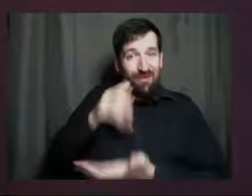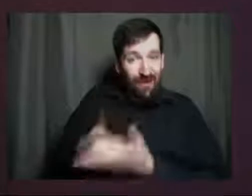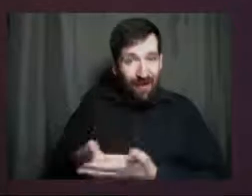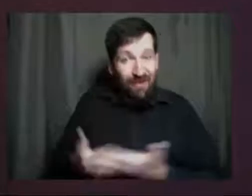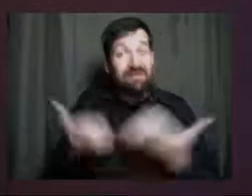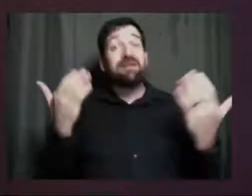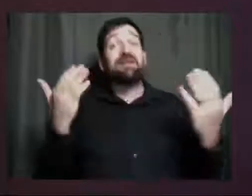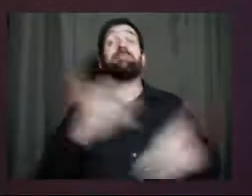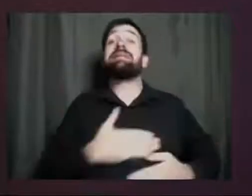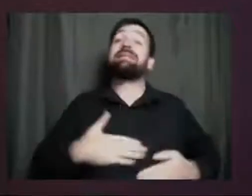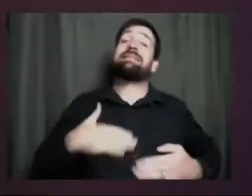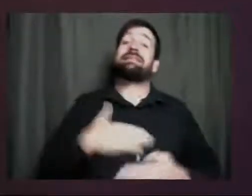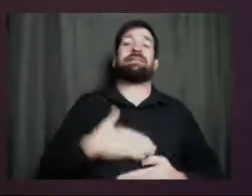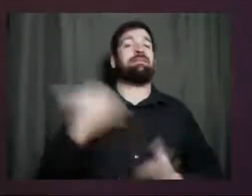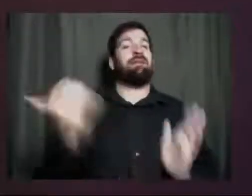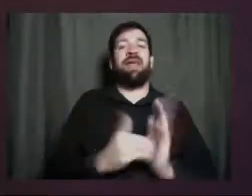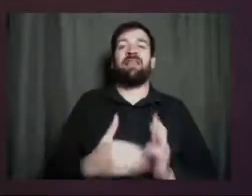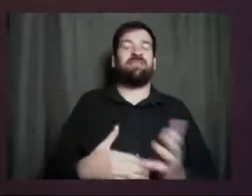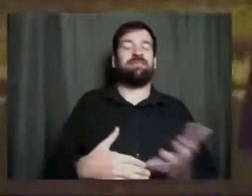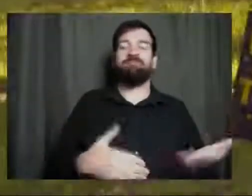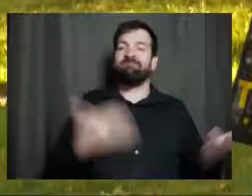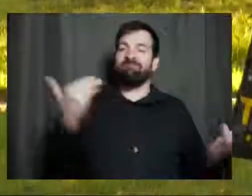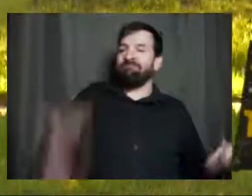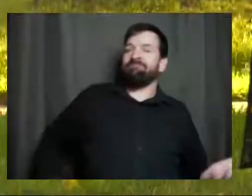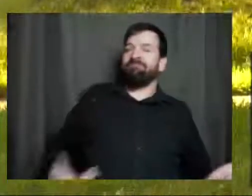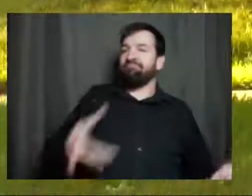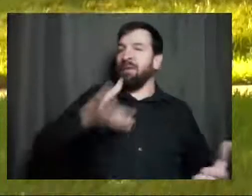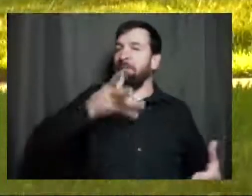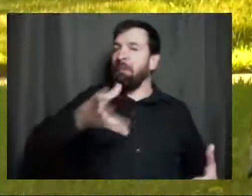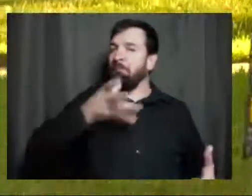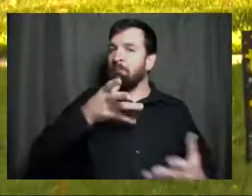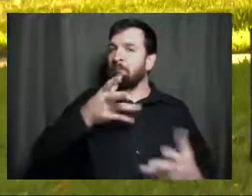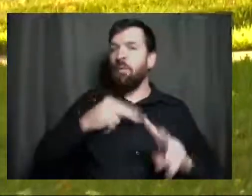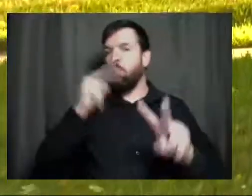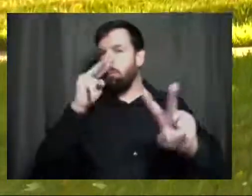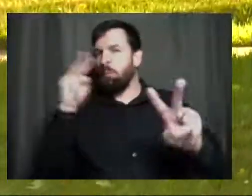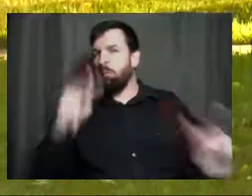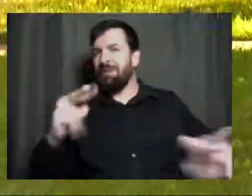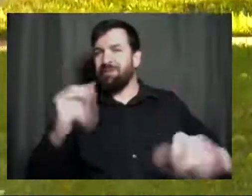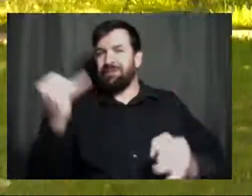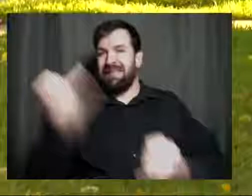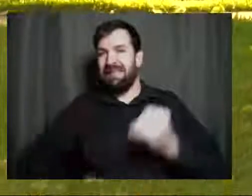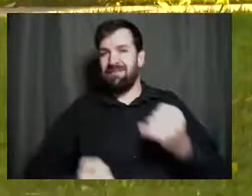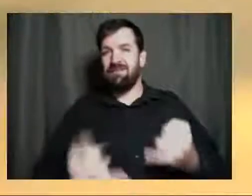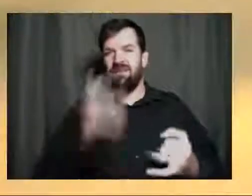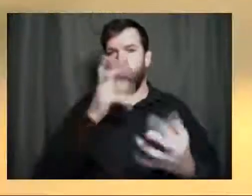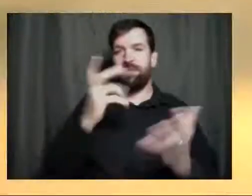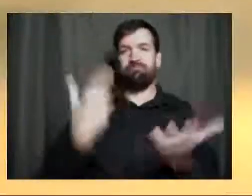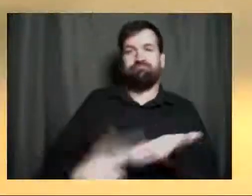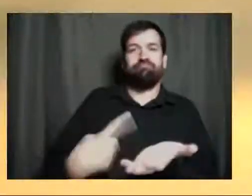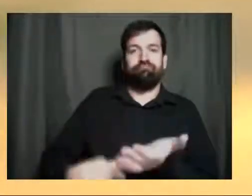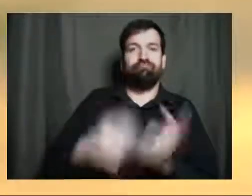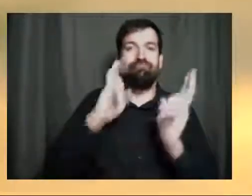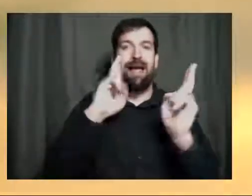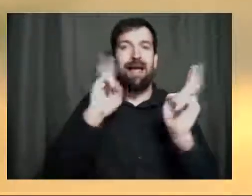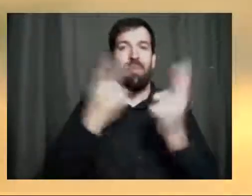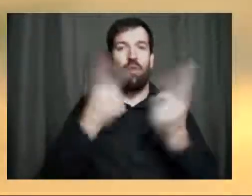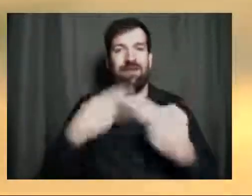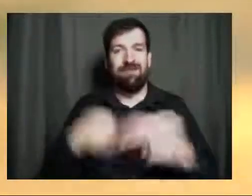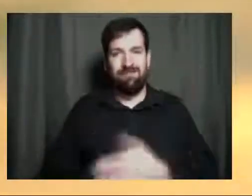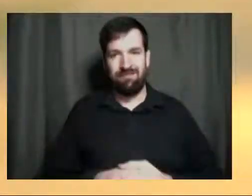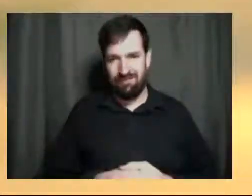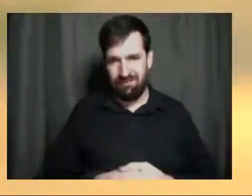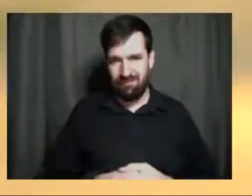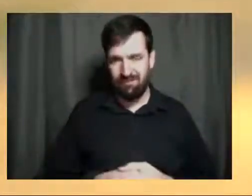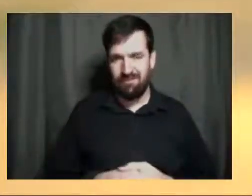again, a mom's shameless plug, stick around and watch the end because, again, we're going to be talking about Halloween. This is our Halloween edition, and you could